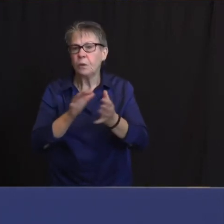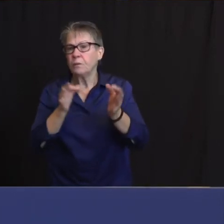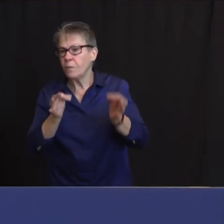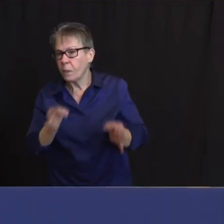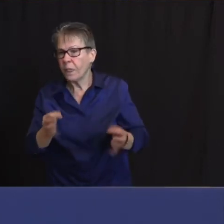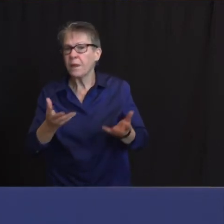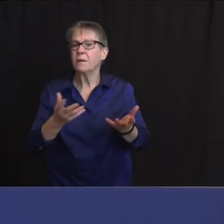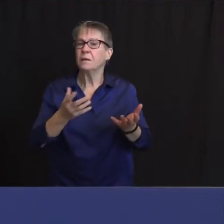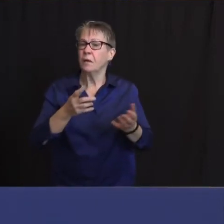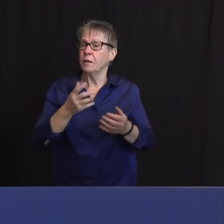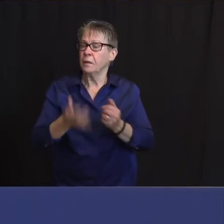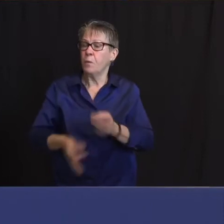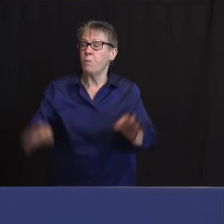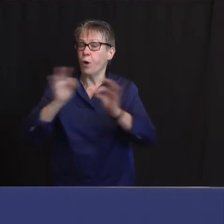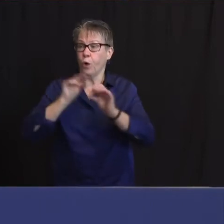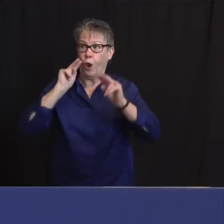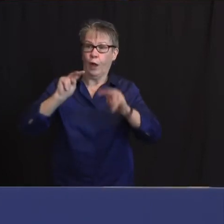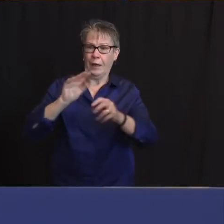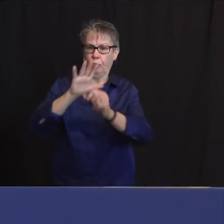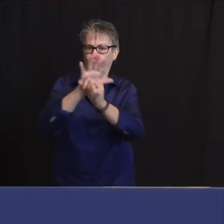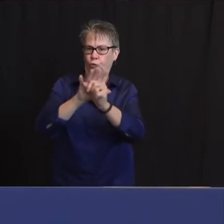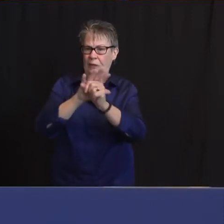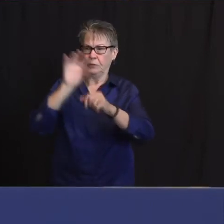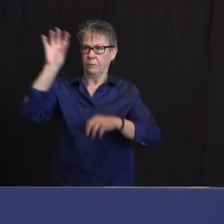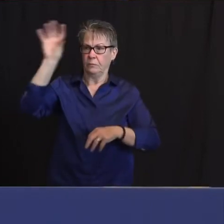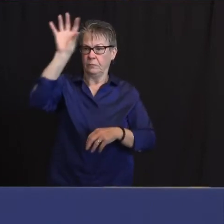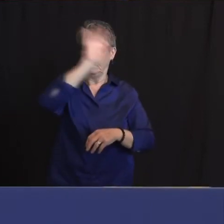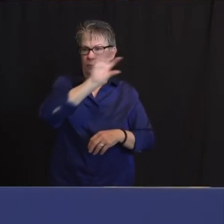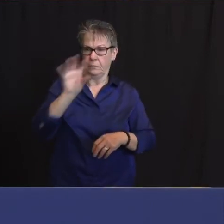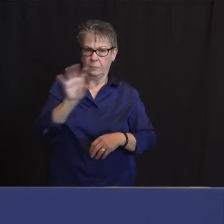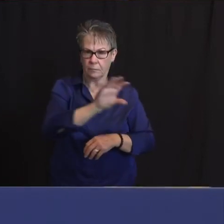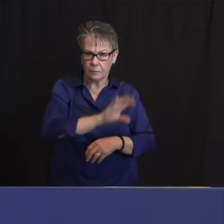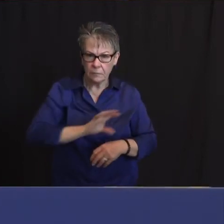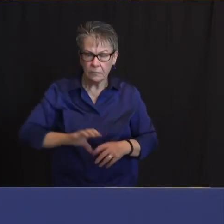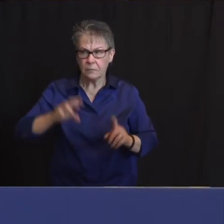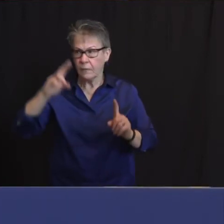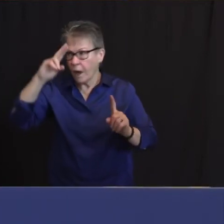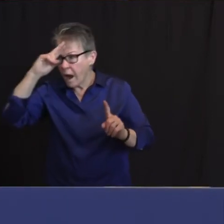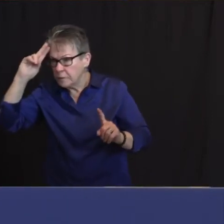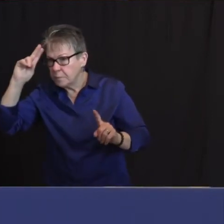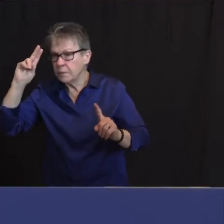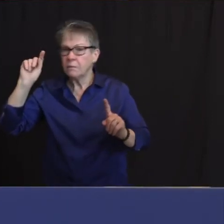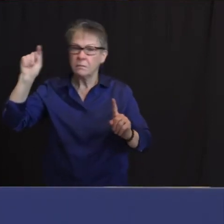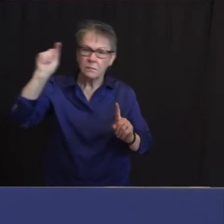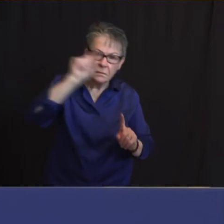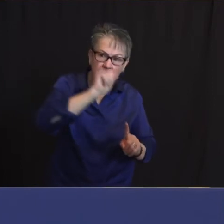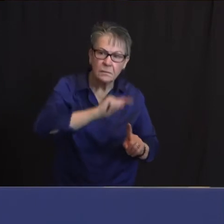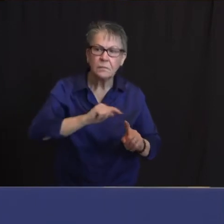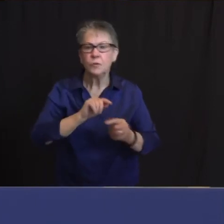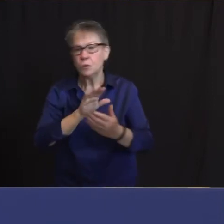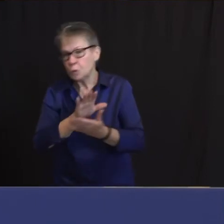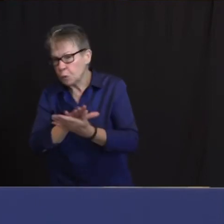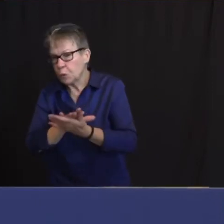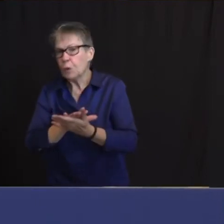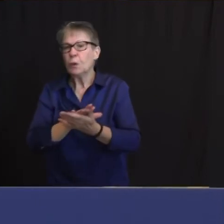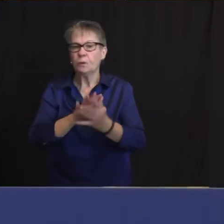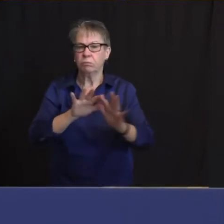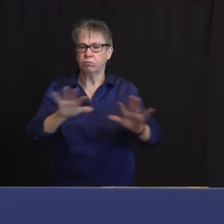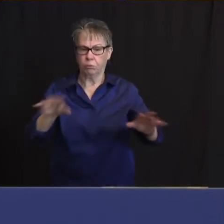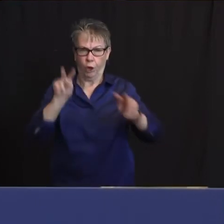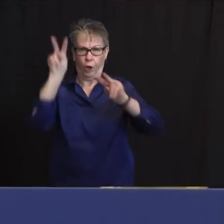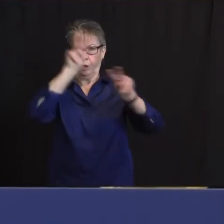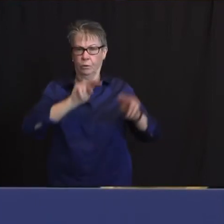healthcare hospitalization matter, healthcare and hospitals, as well as by an education matter. I